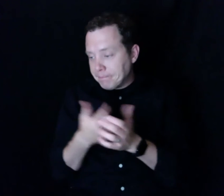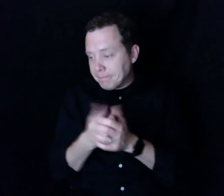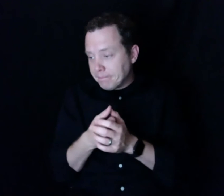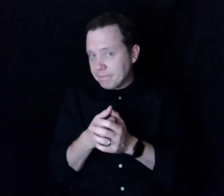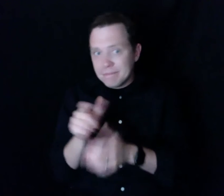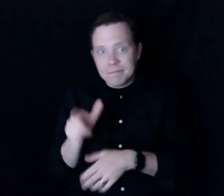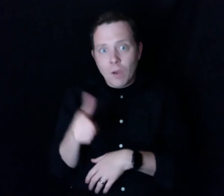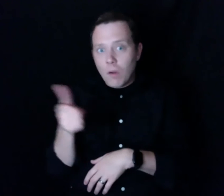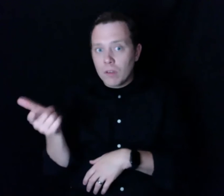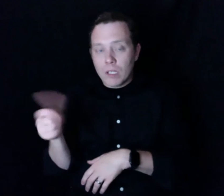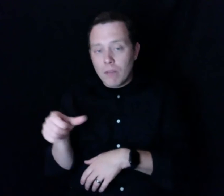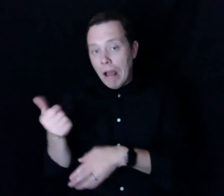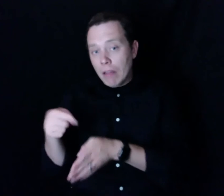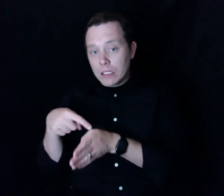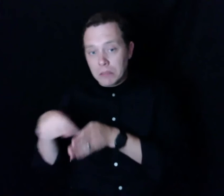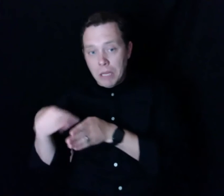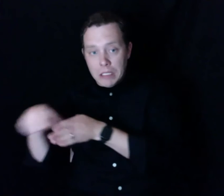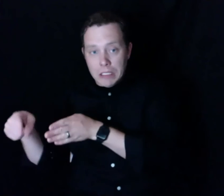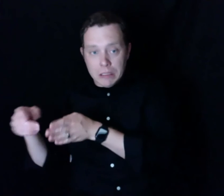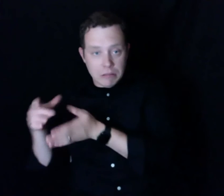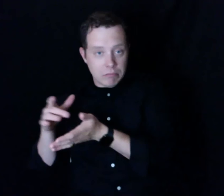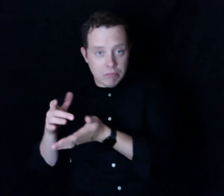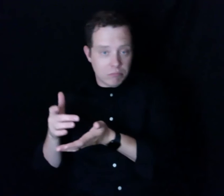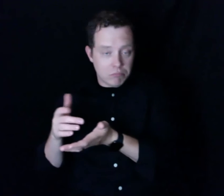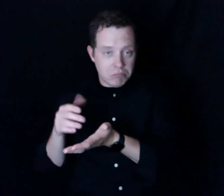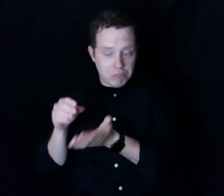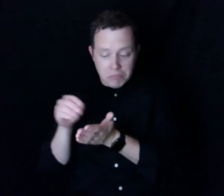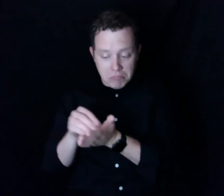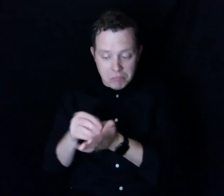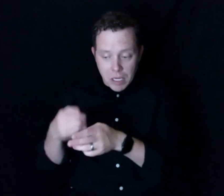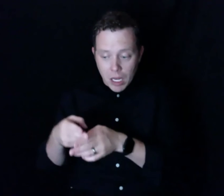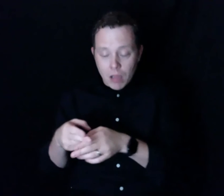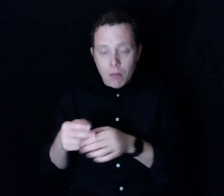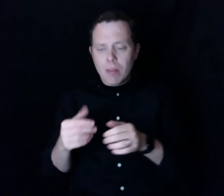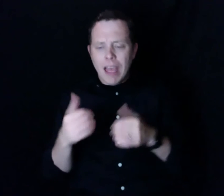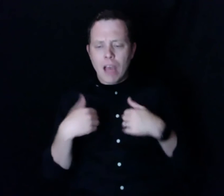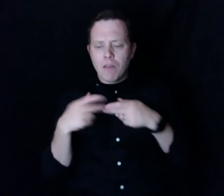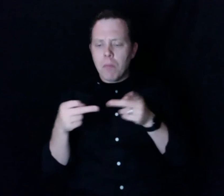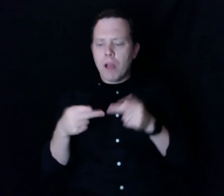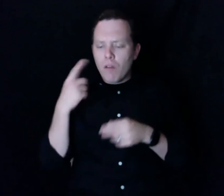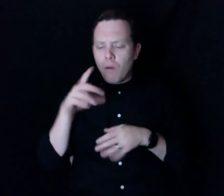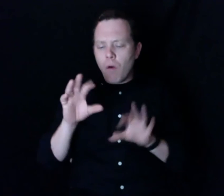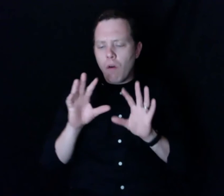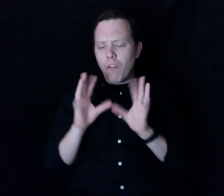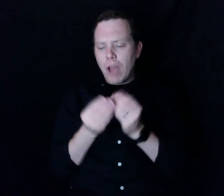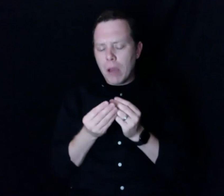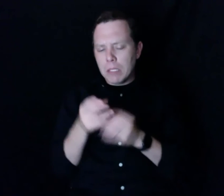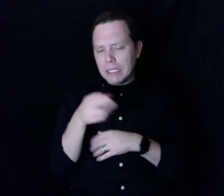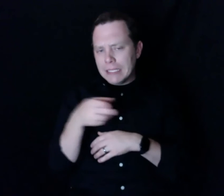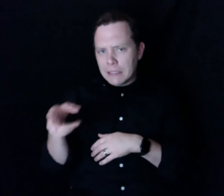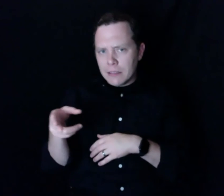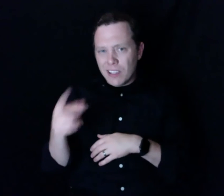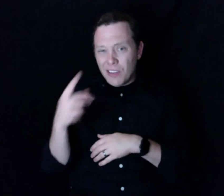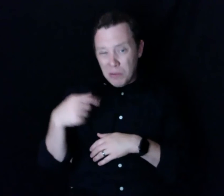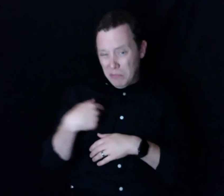alternative health practitioners. There's also family history. This part is always hardest for me when